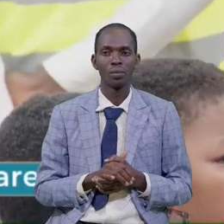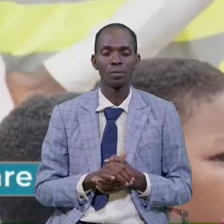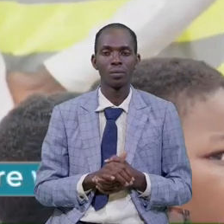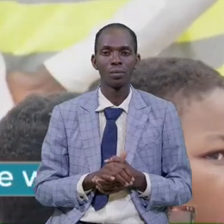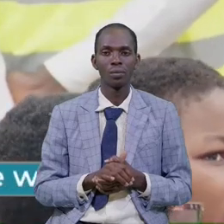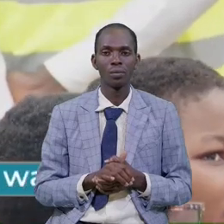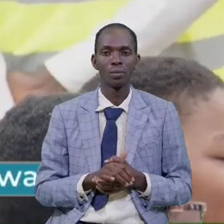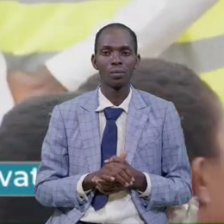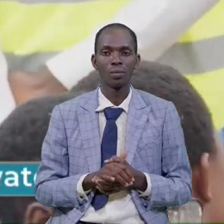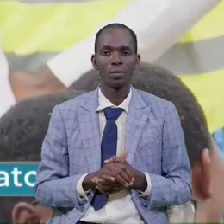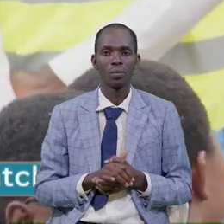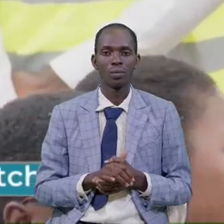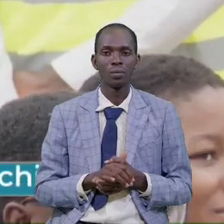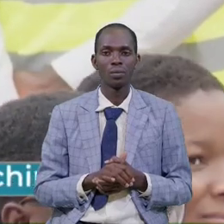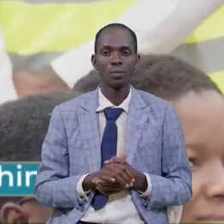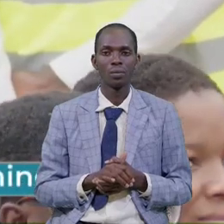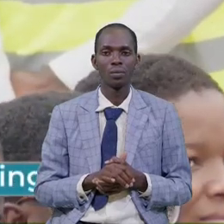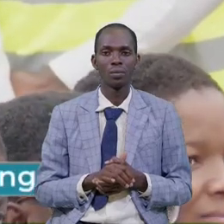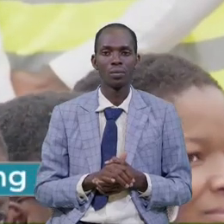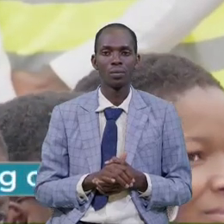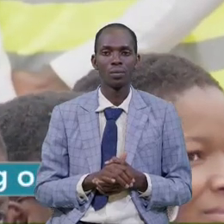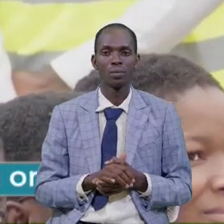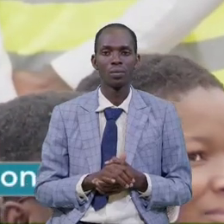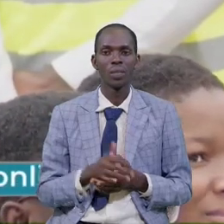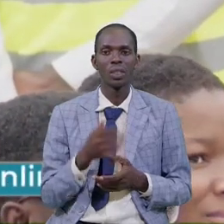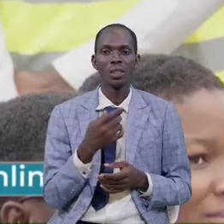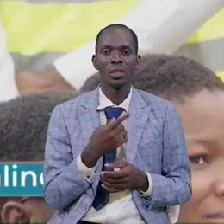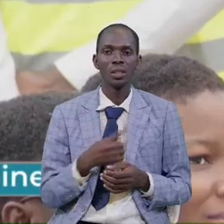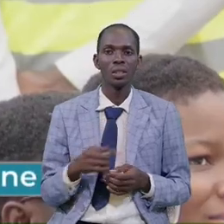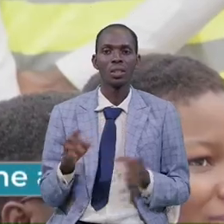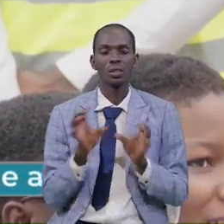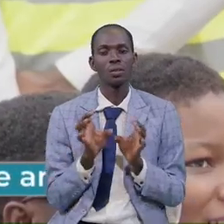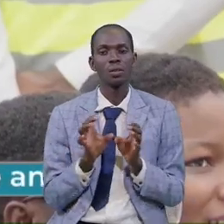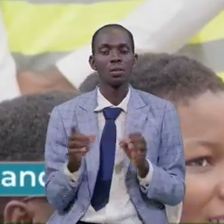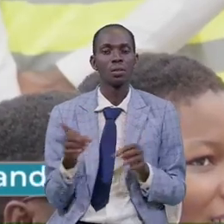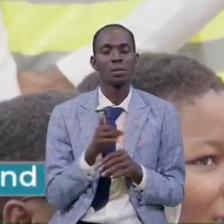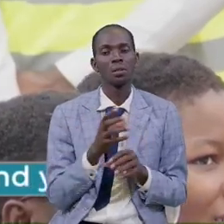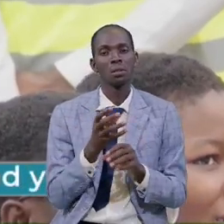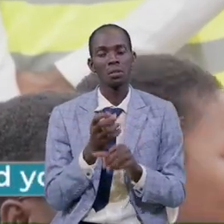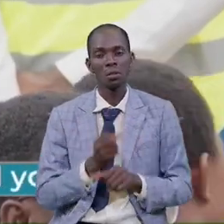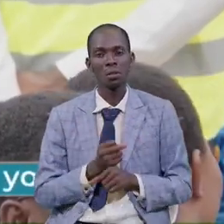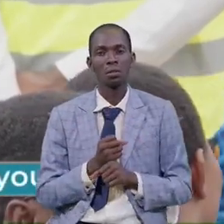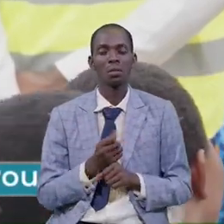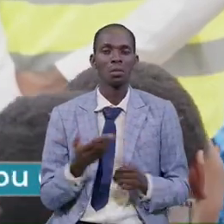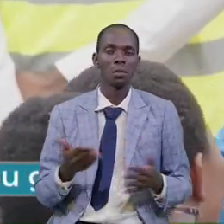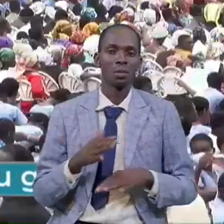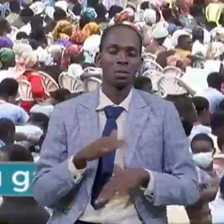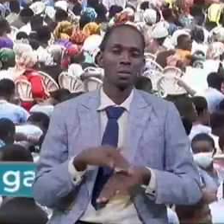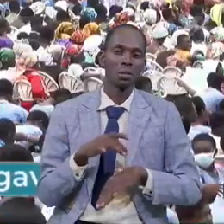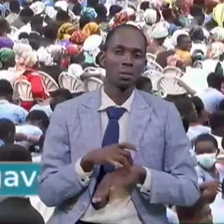The certificate they get here will end here, the BA. But born again will take them beyond this world to